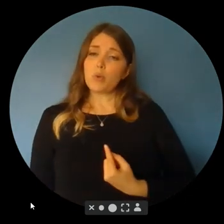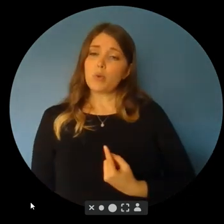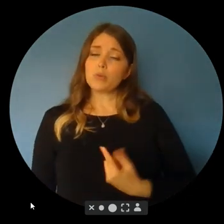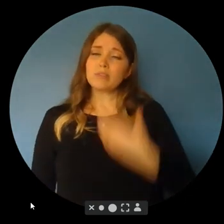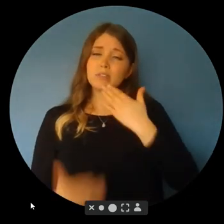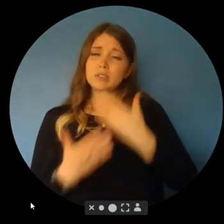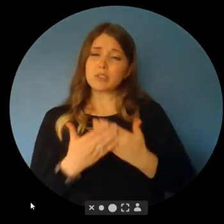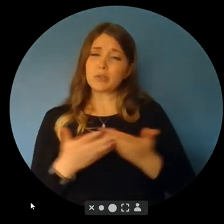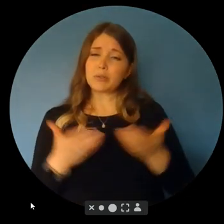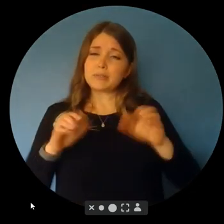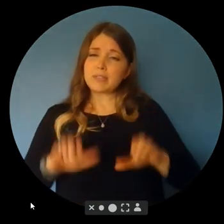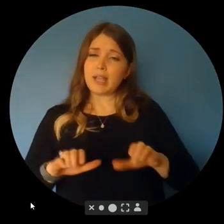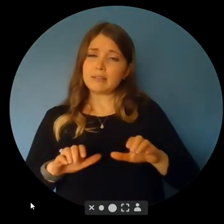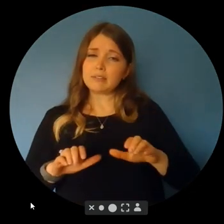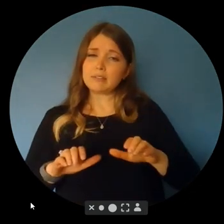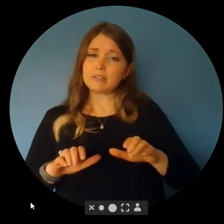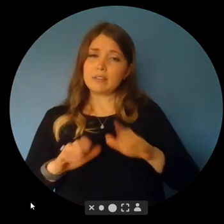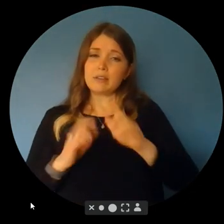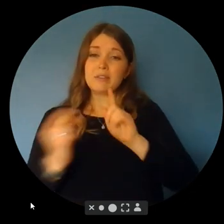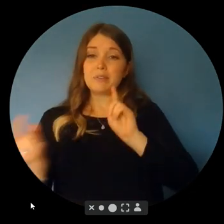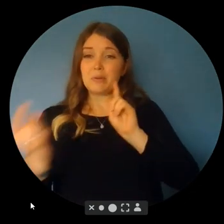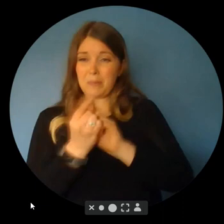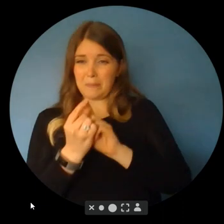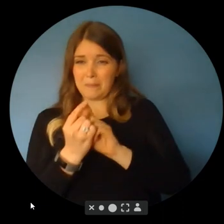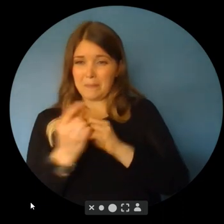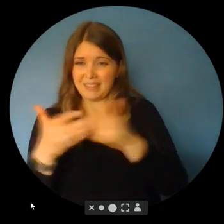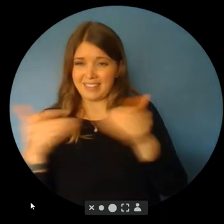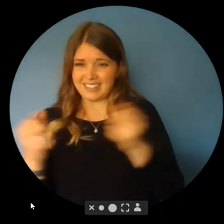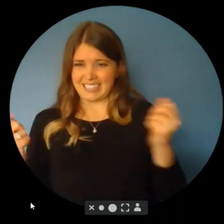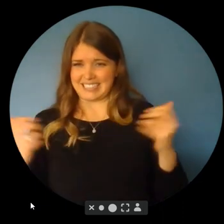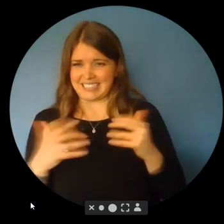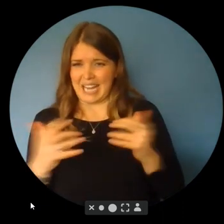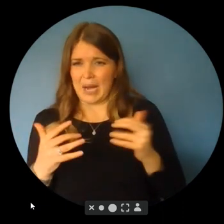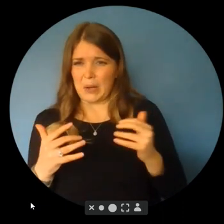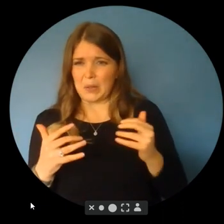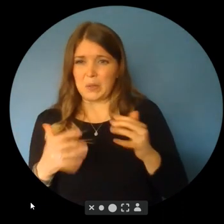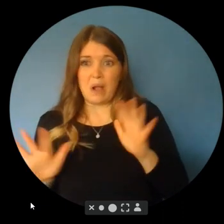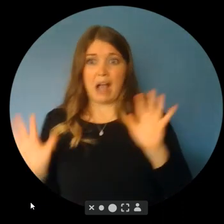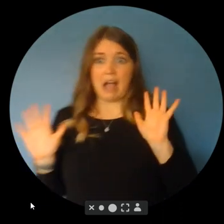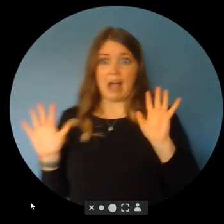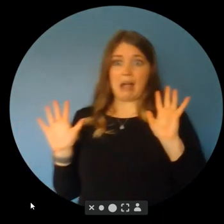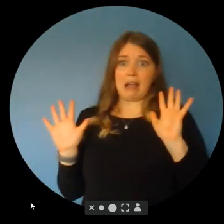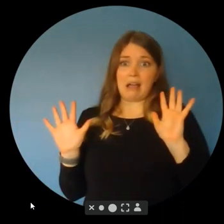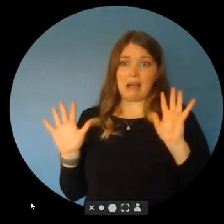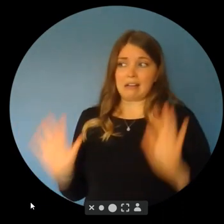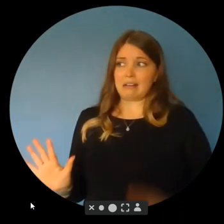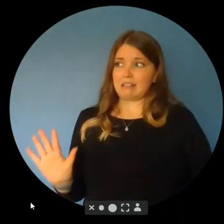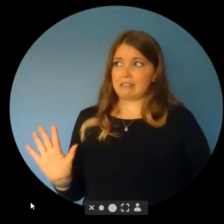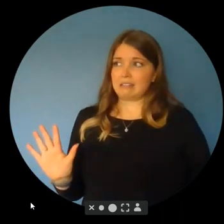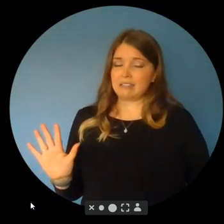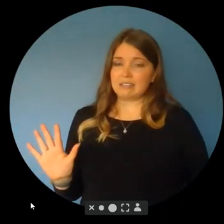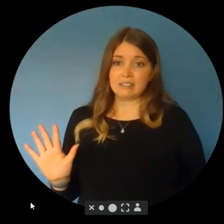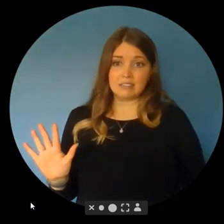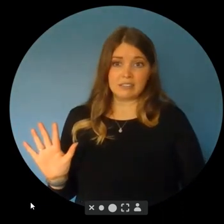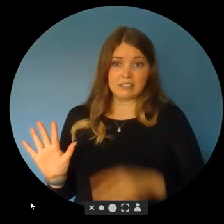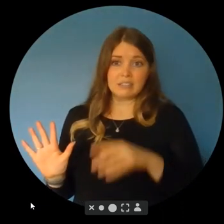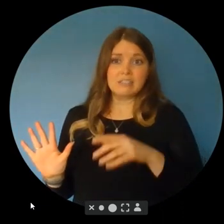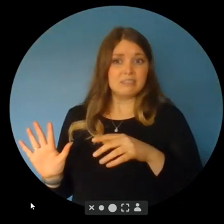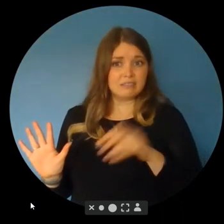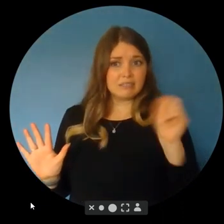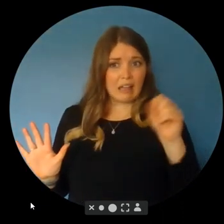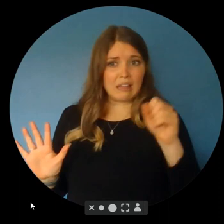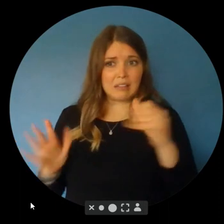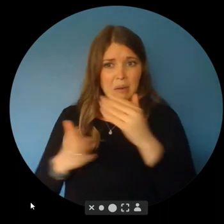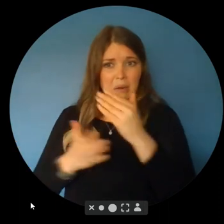chance you'll meet things that scare you right out of your pants. There are